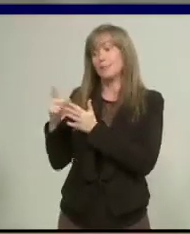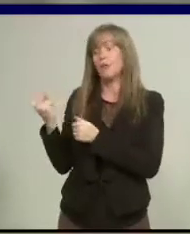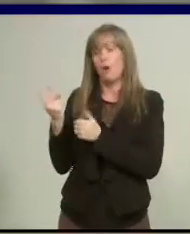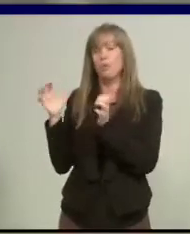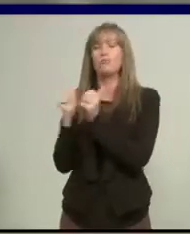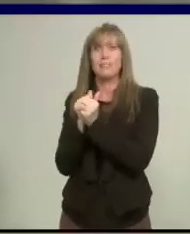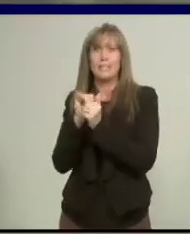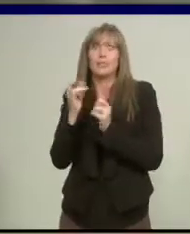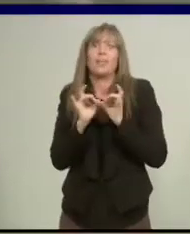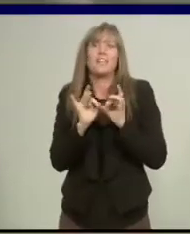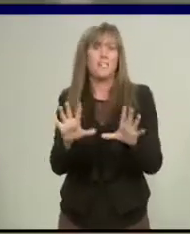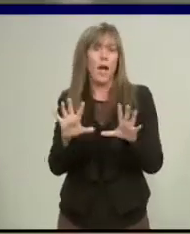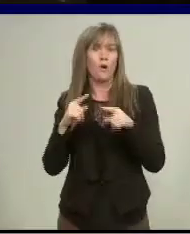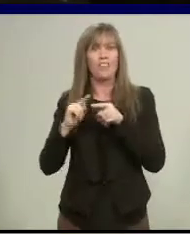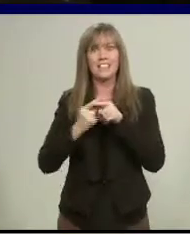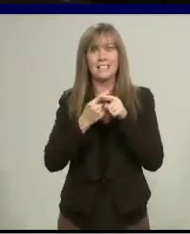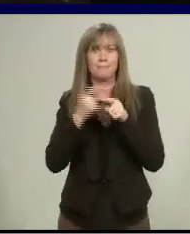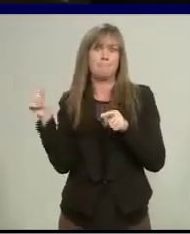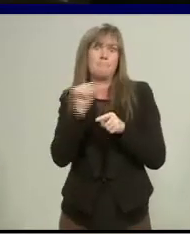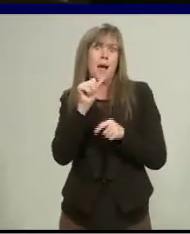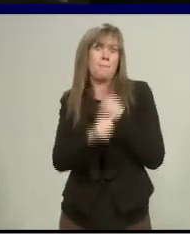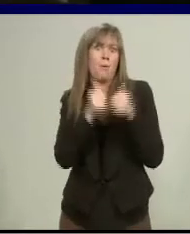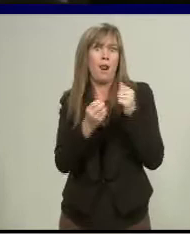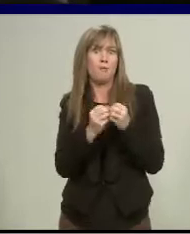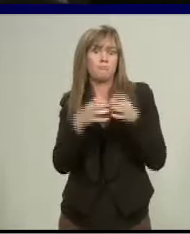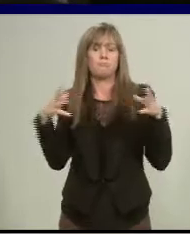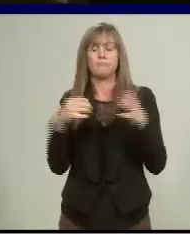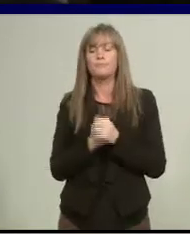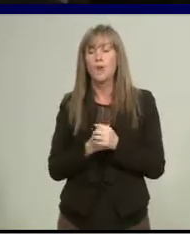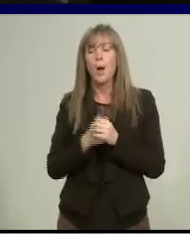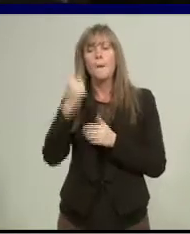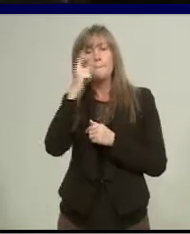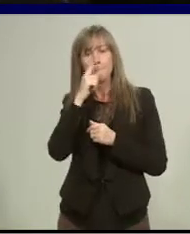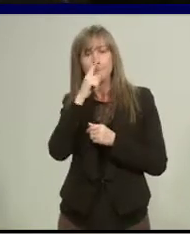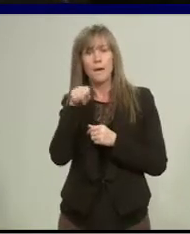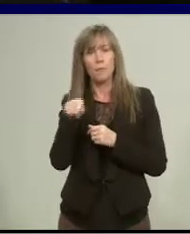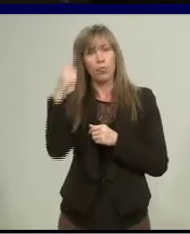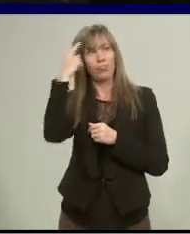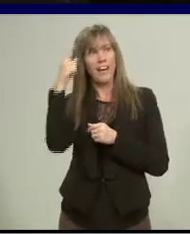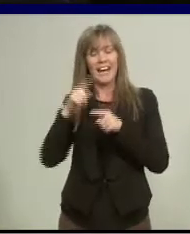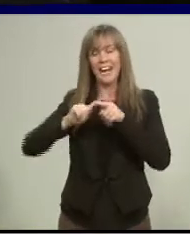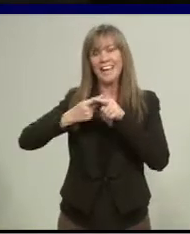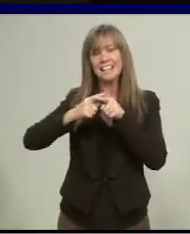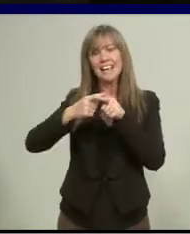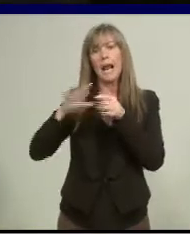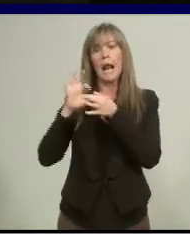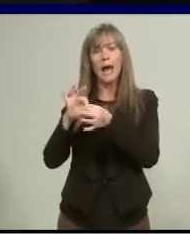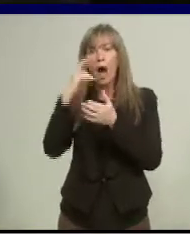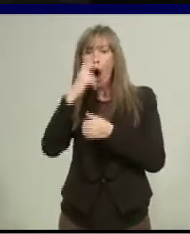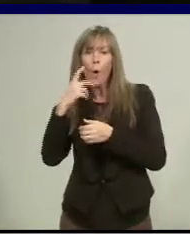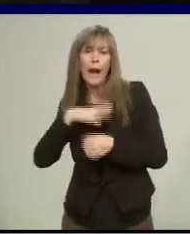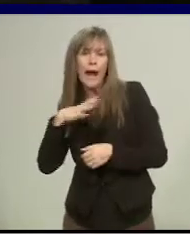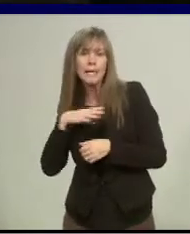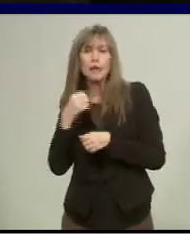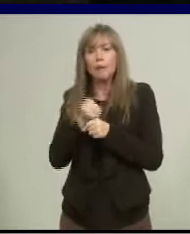is just the beginning of the knitting comeback. As a craft, obviously people associate it with old ladies and